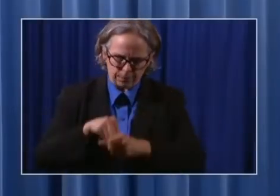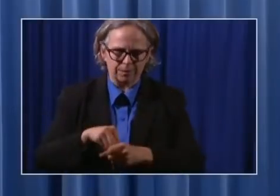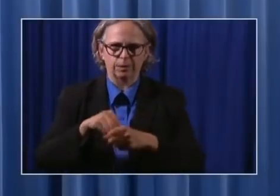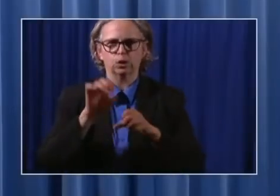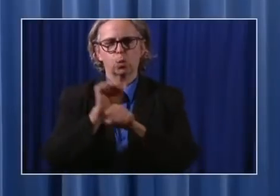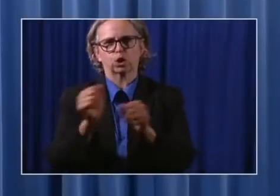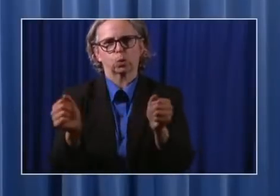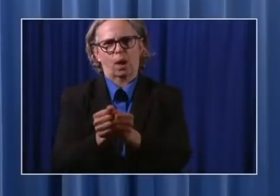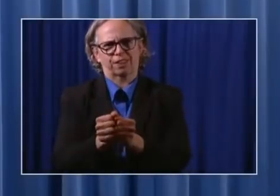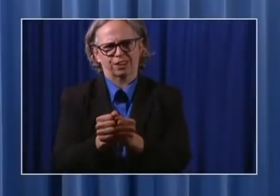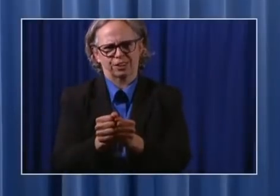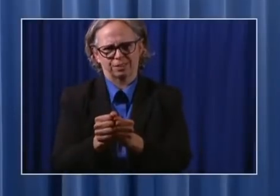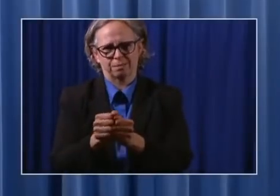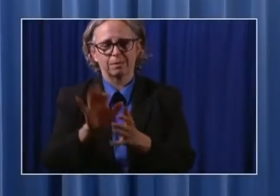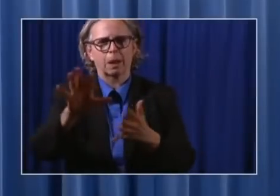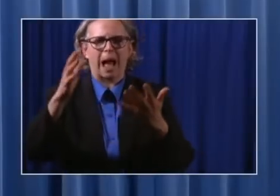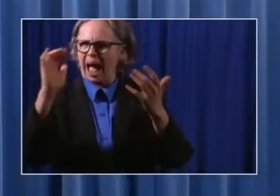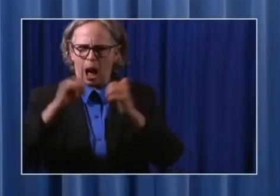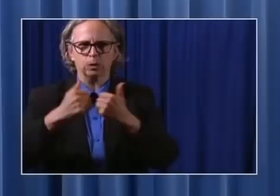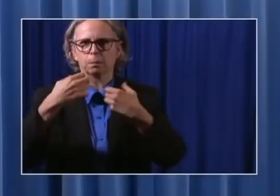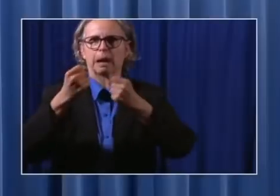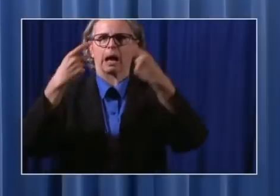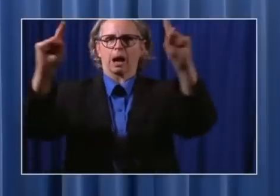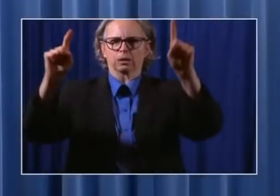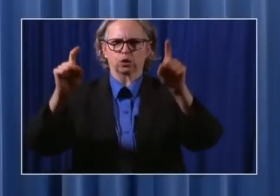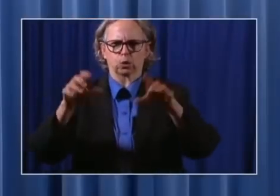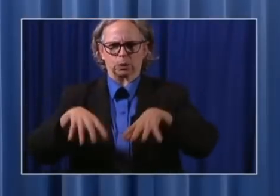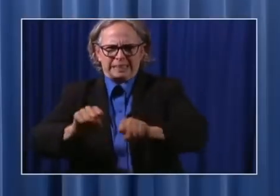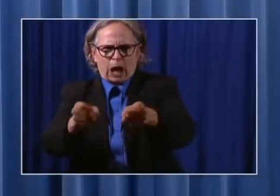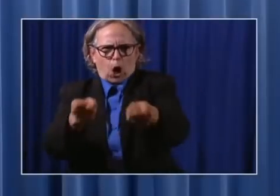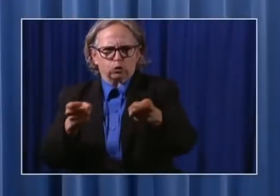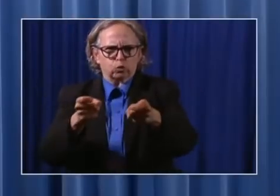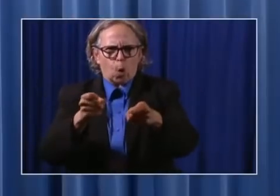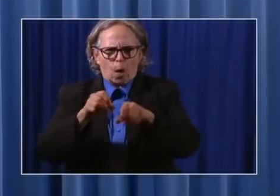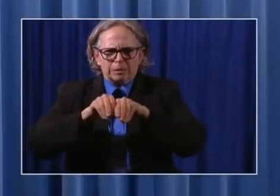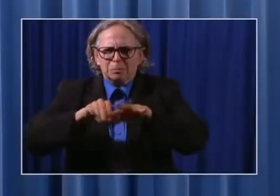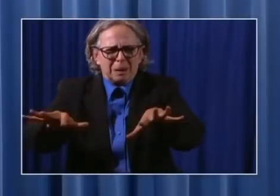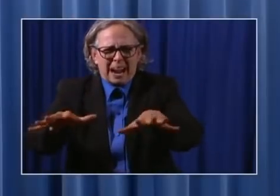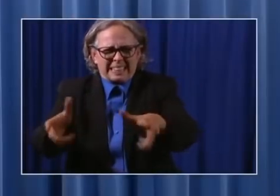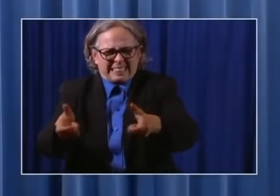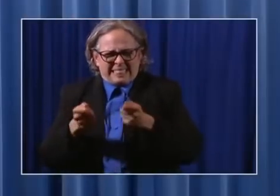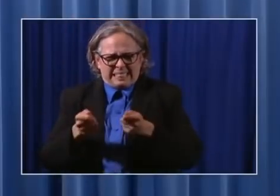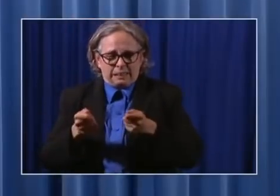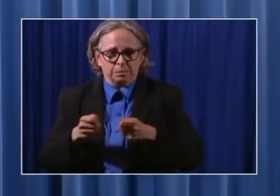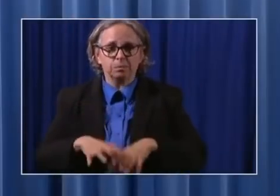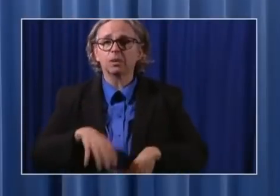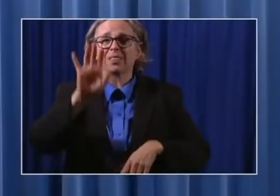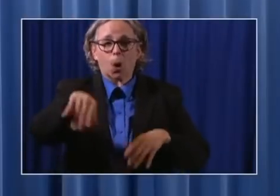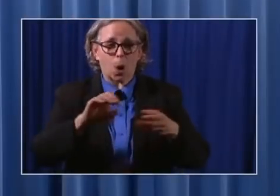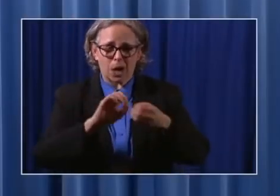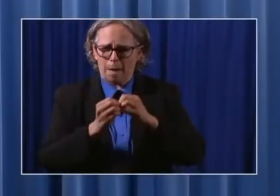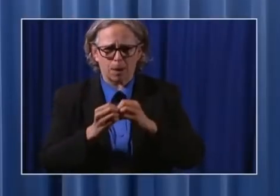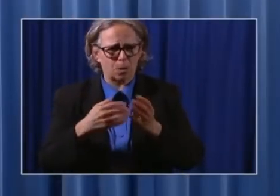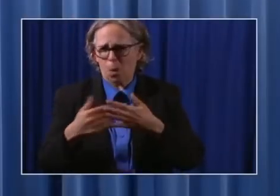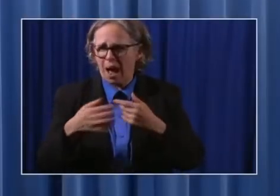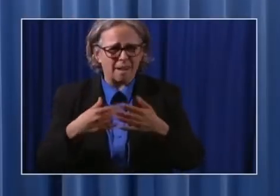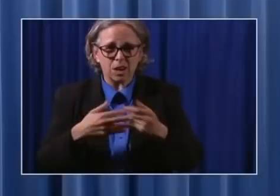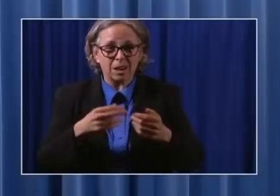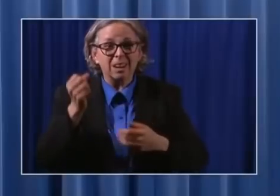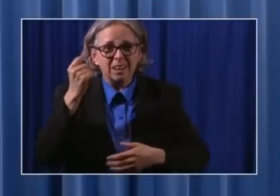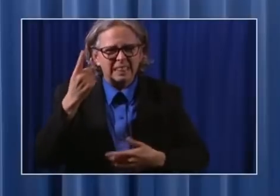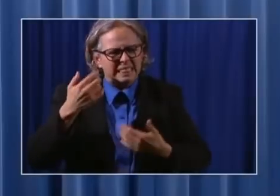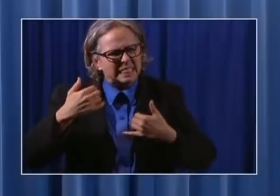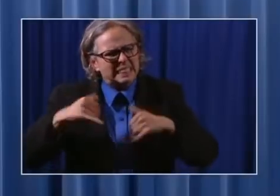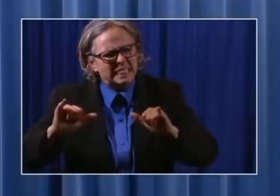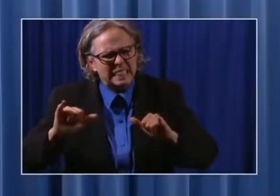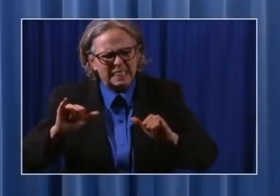to go after these cases. You know, whatever number you use, it's still a relatively small number of Ohioans who have